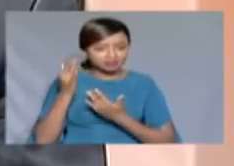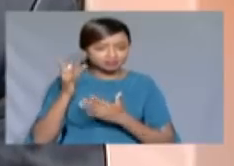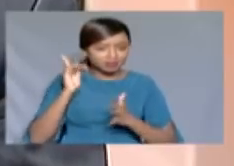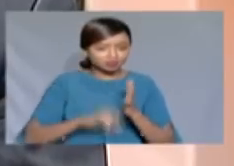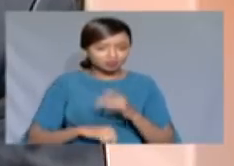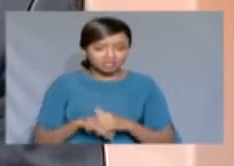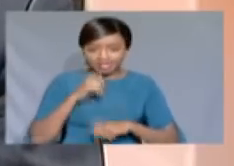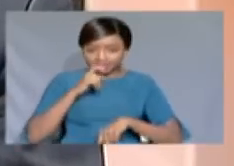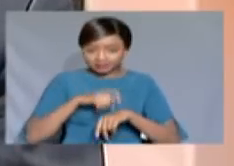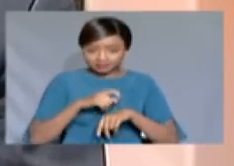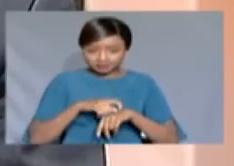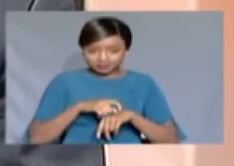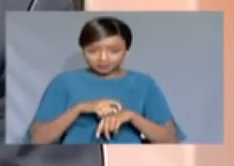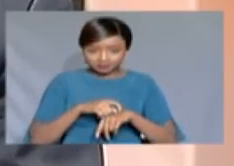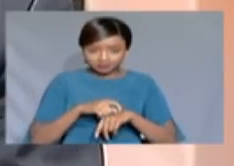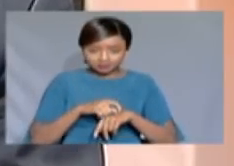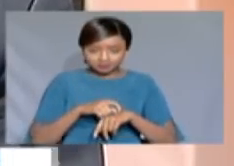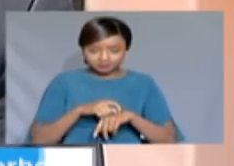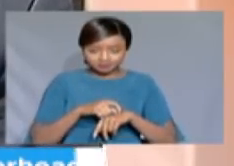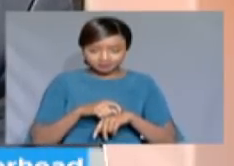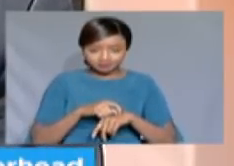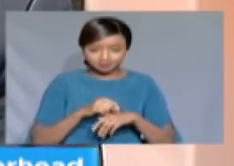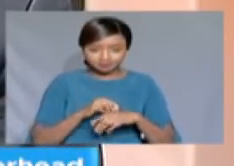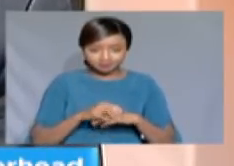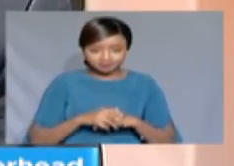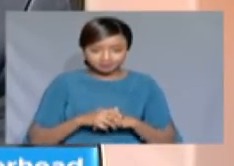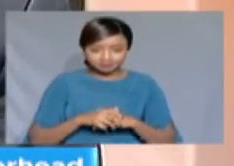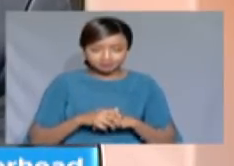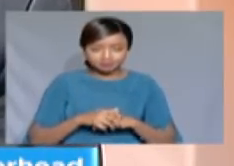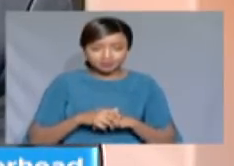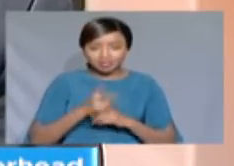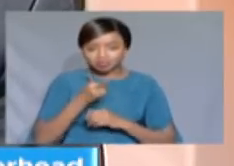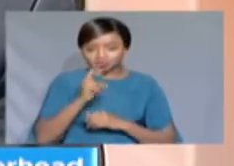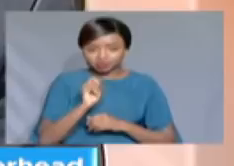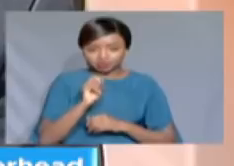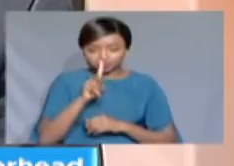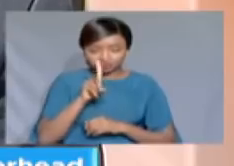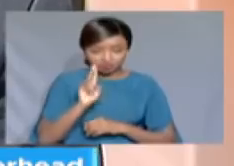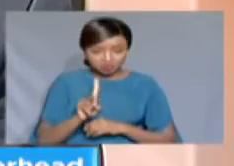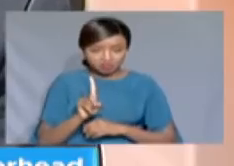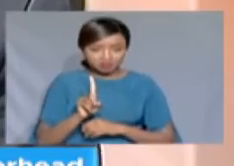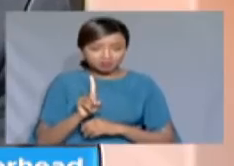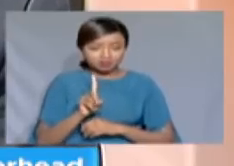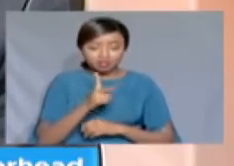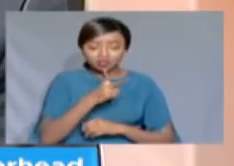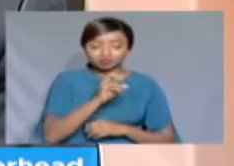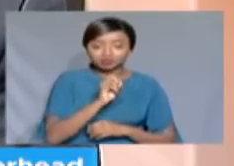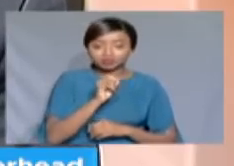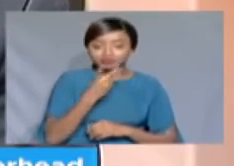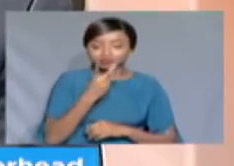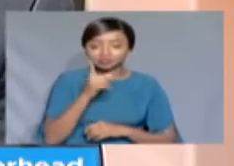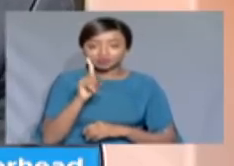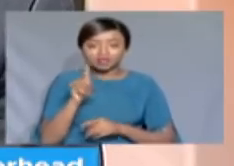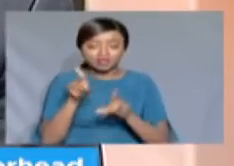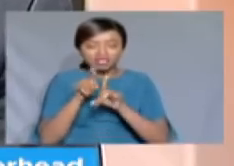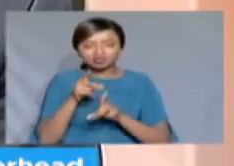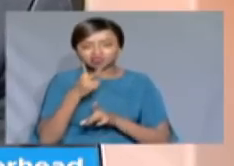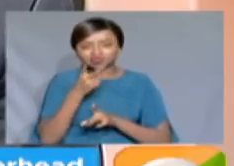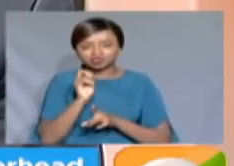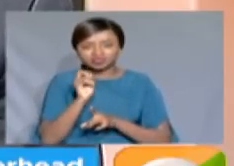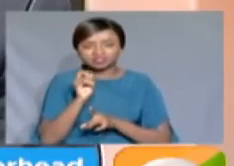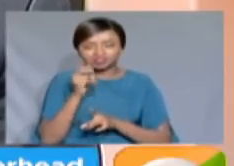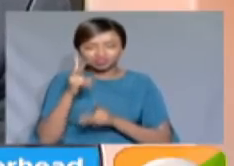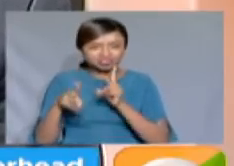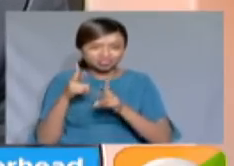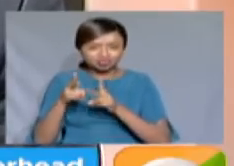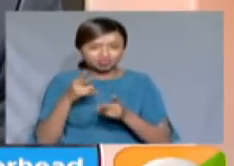they are coming to 2021 or 2022, then of course the 6 shillings will no longer be six, mm-hmm. it will be slightly higher.